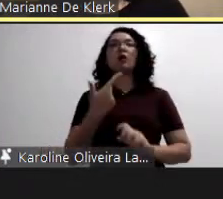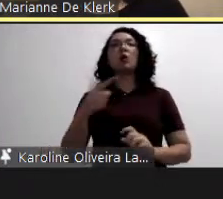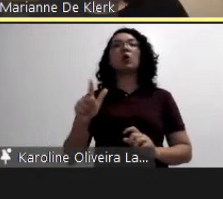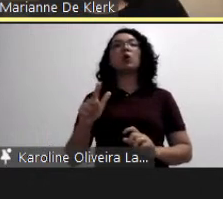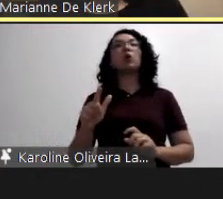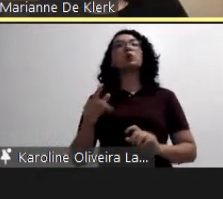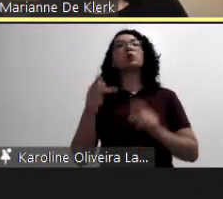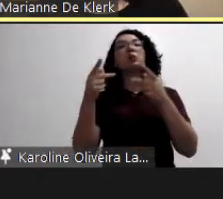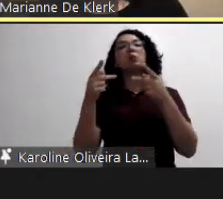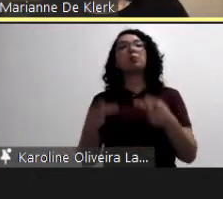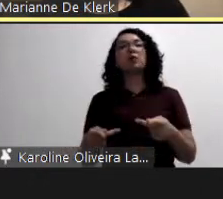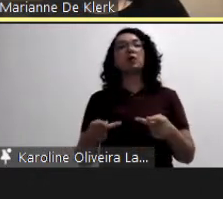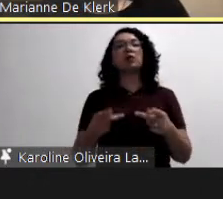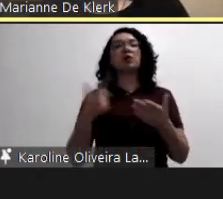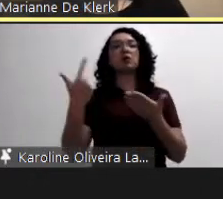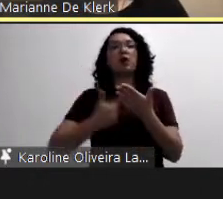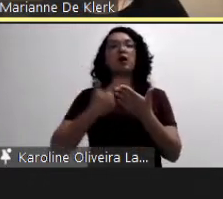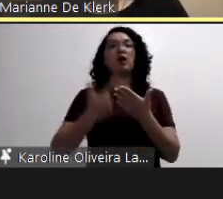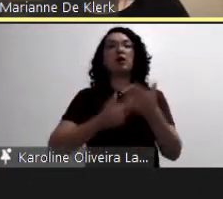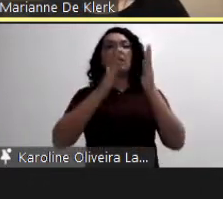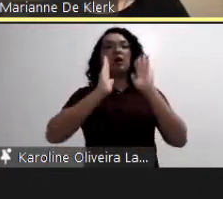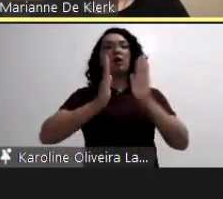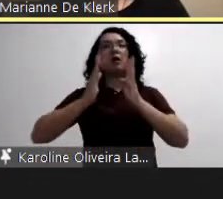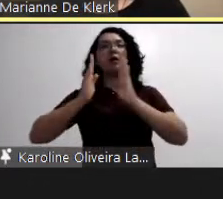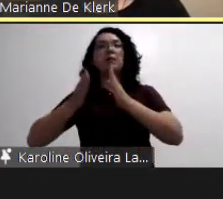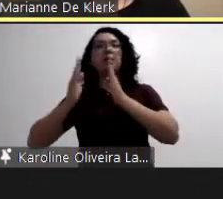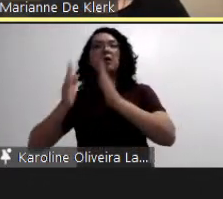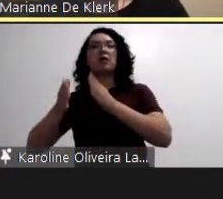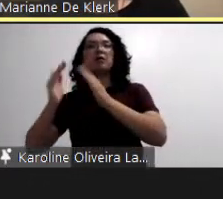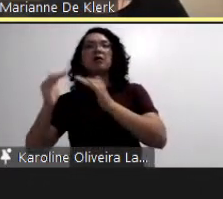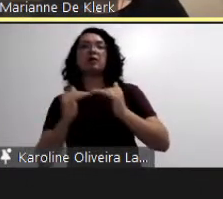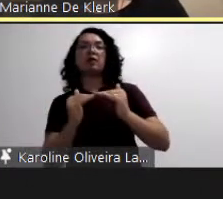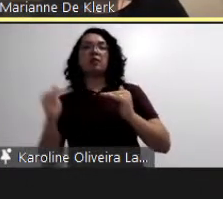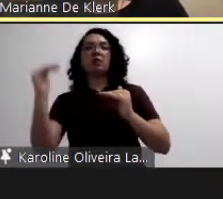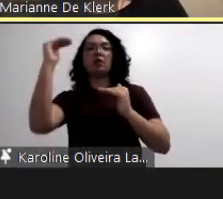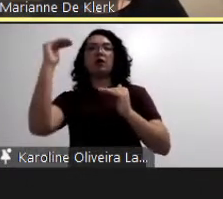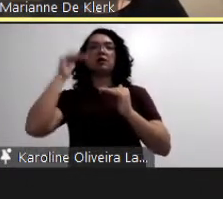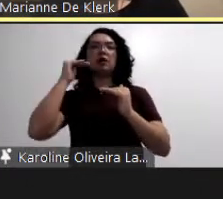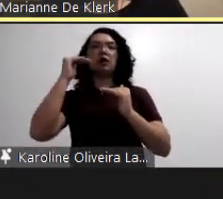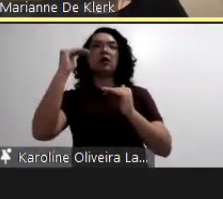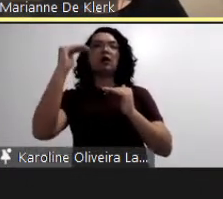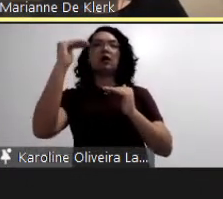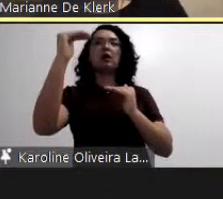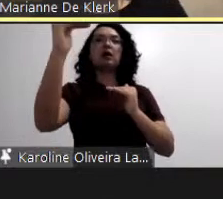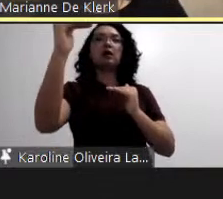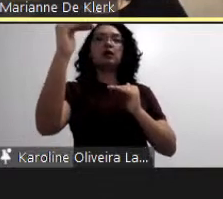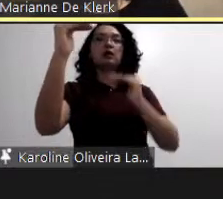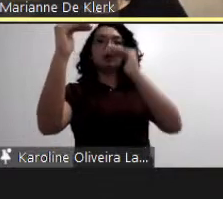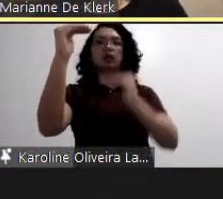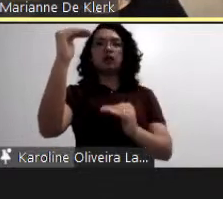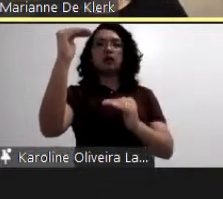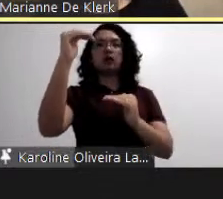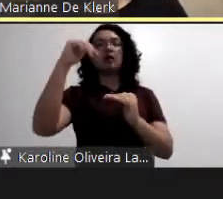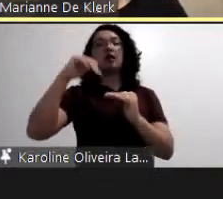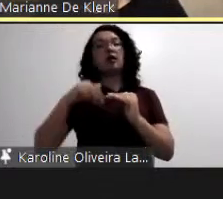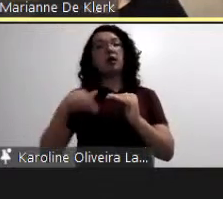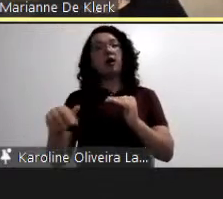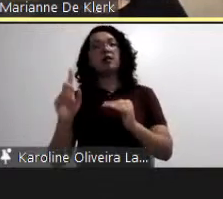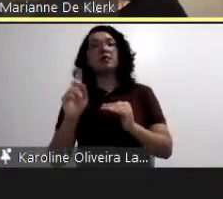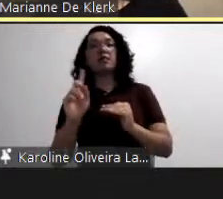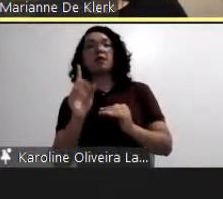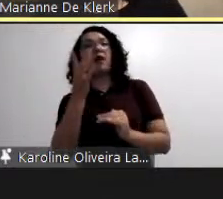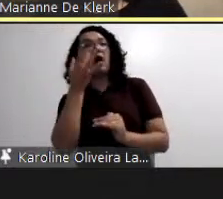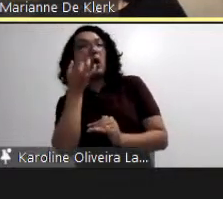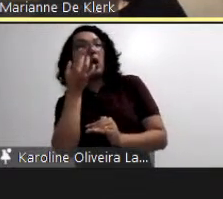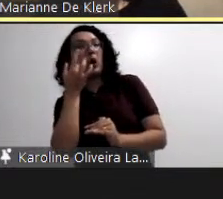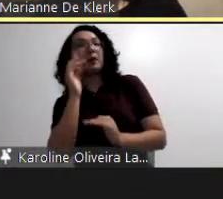but the spatial planning meticulous. And then this is also one of the offices, one of the more communal areas, the